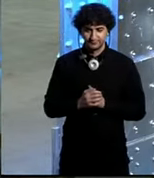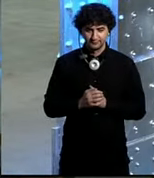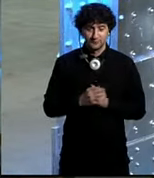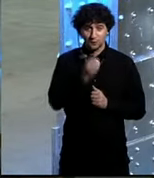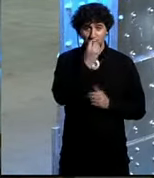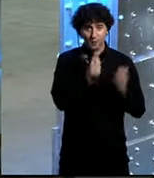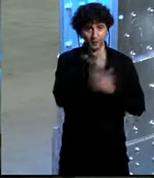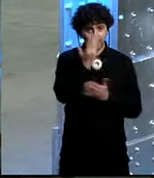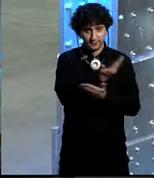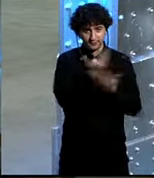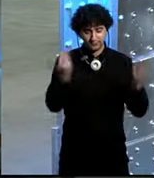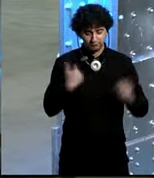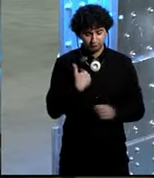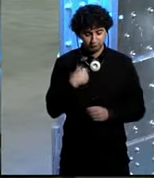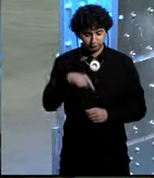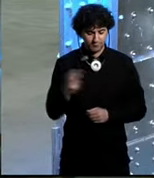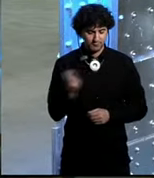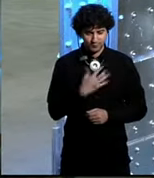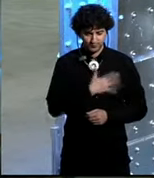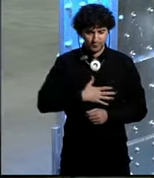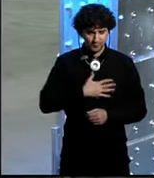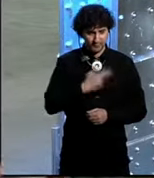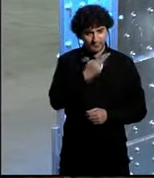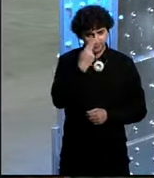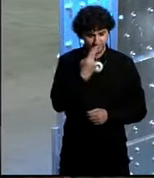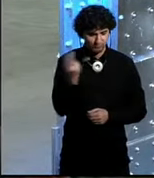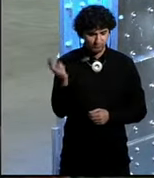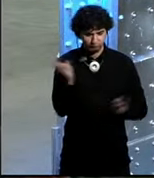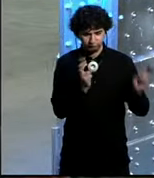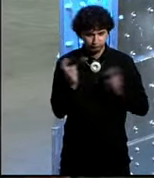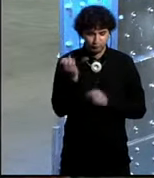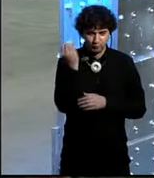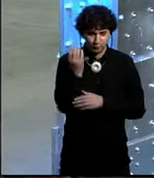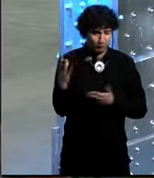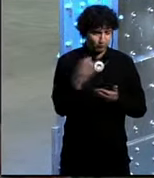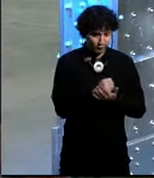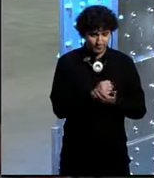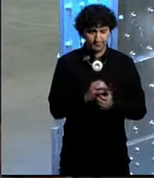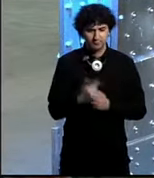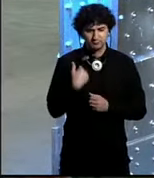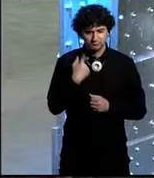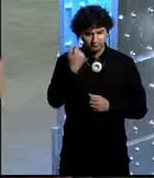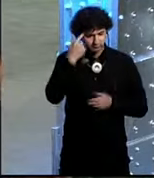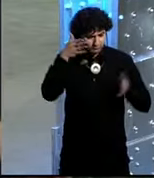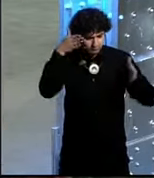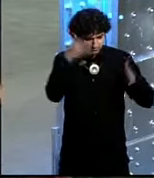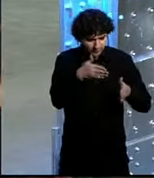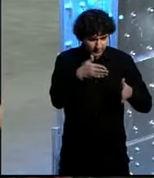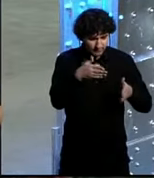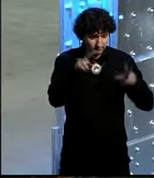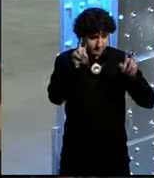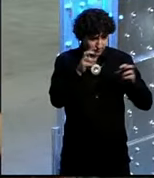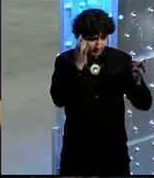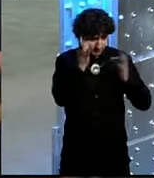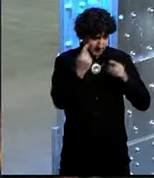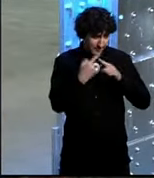Good morning, everyone. It's a great pleasure for me to be here today. I think all of the presentations were really interesting. I wanted to